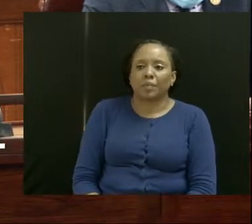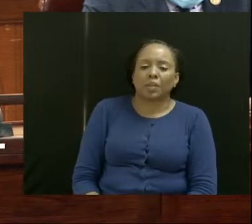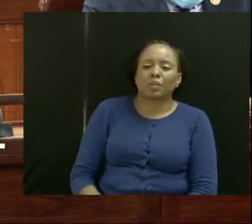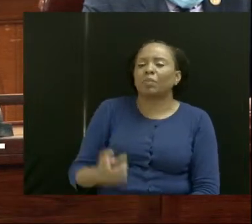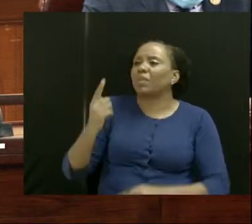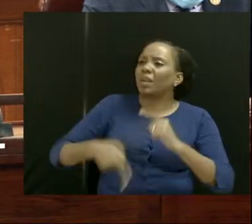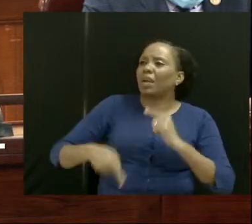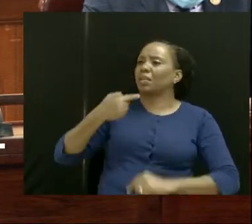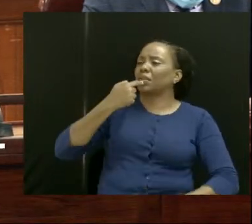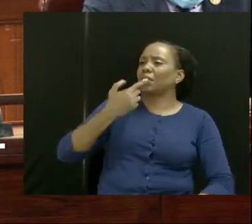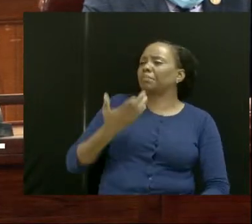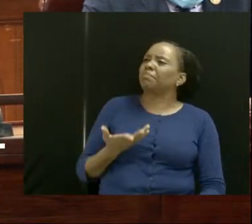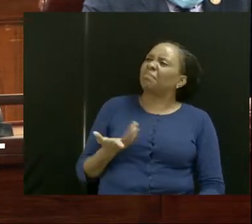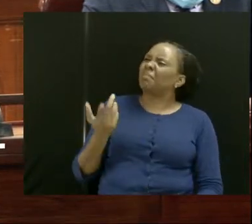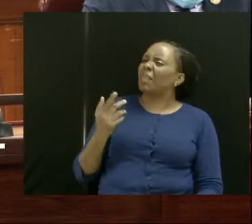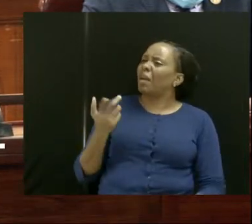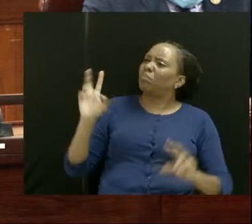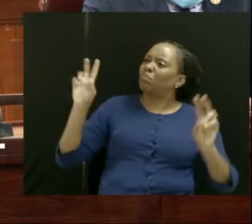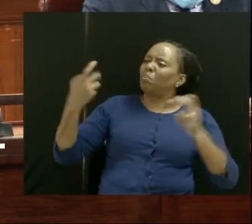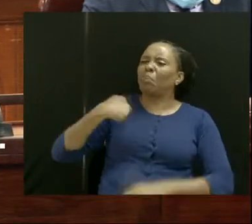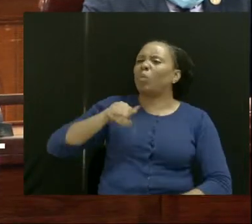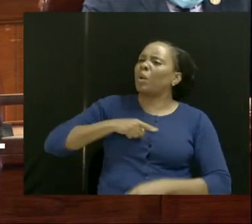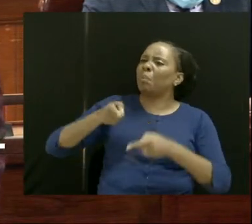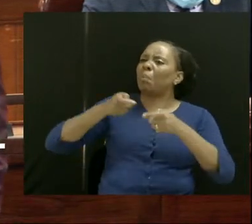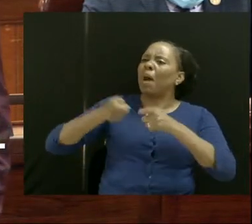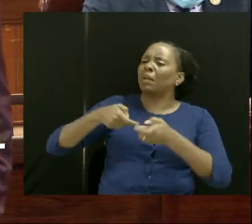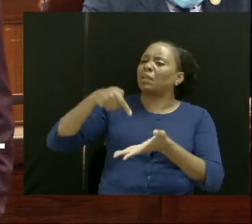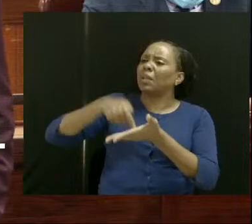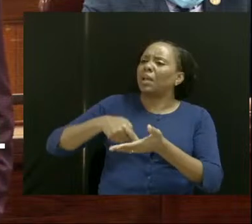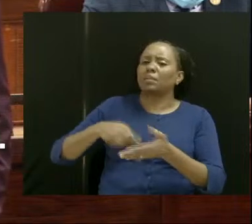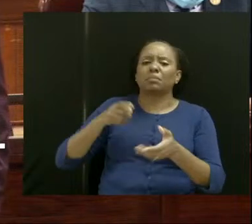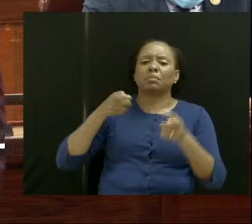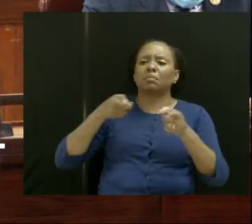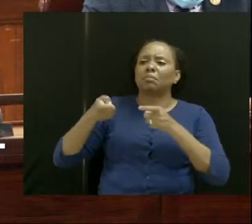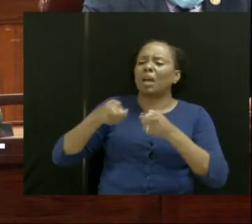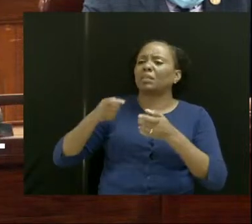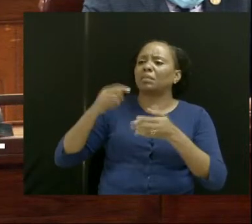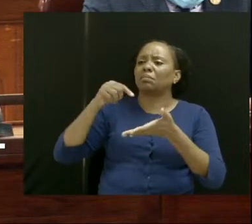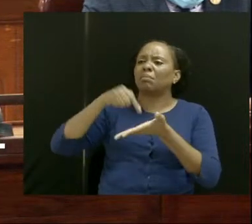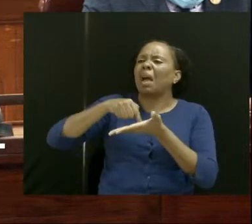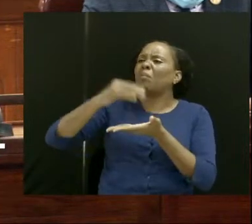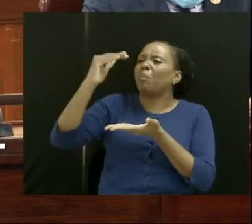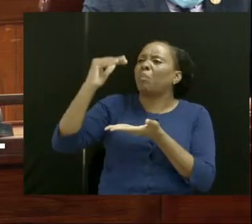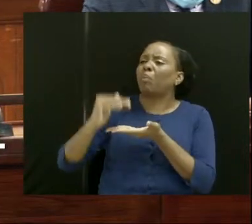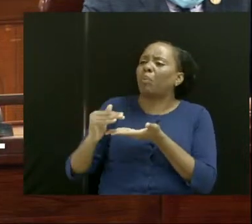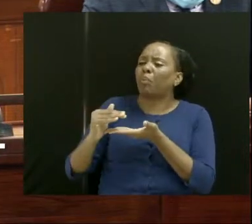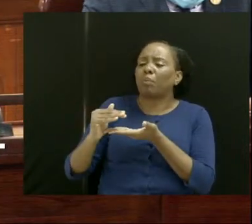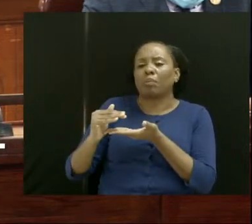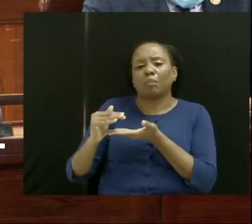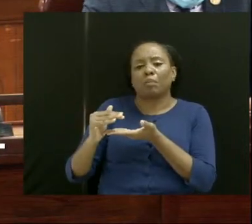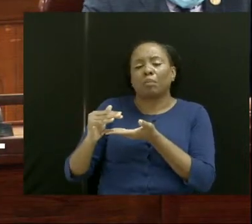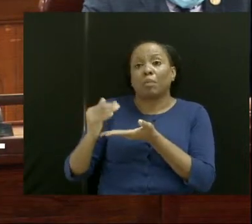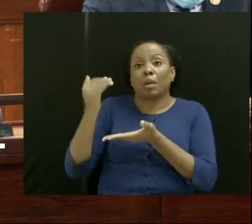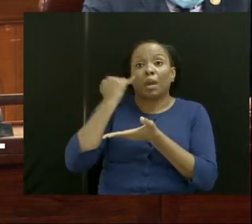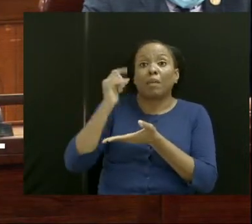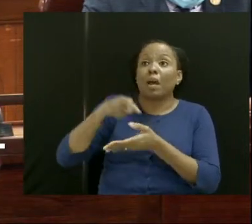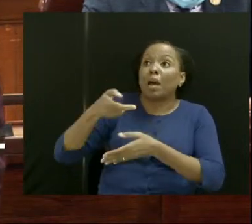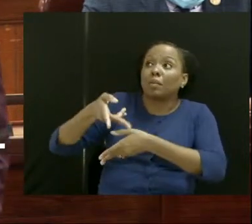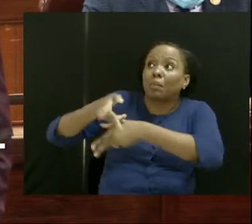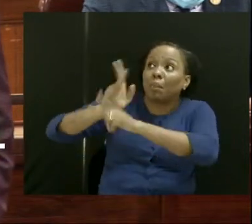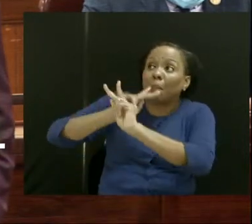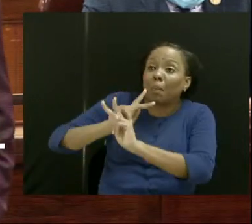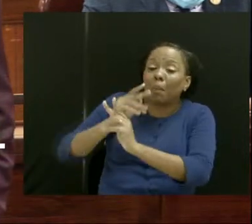well, we reduced the debt level, we had to incur fresh debt because of